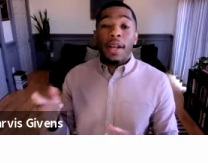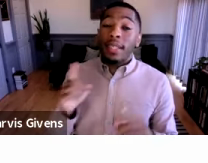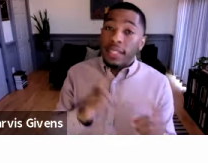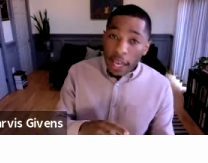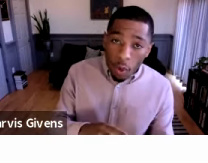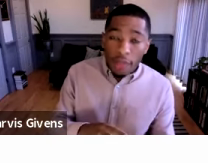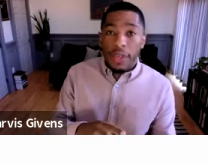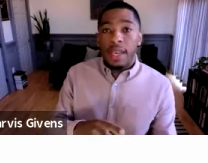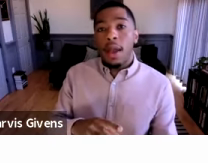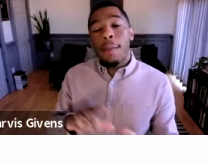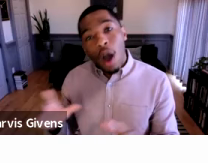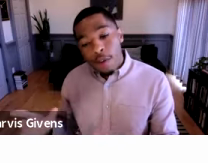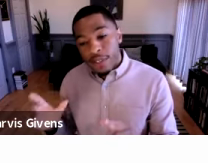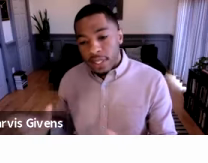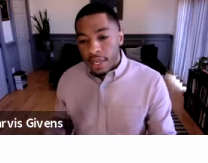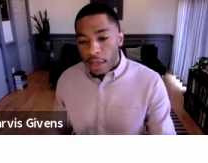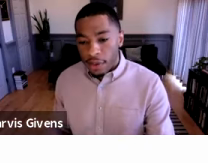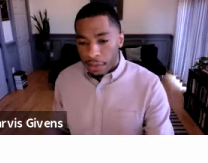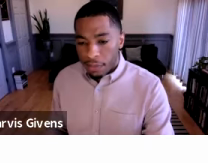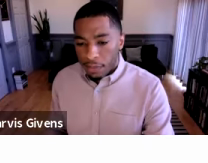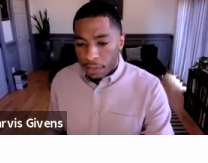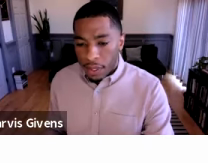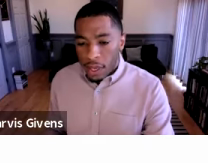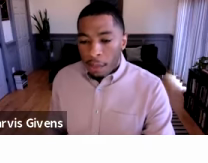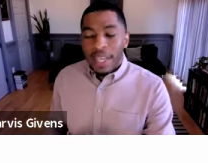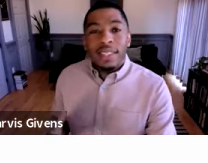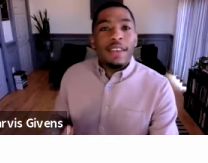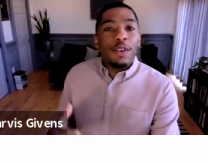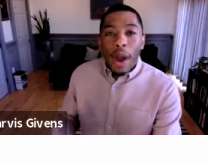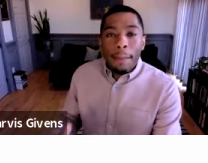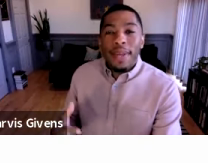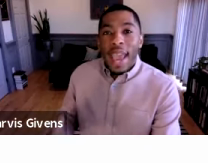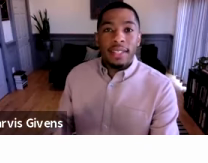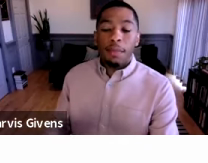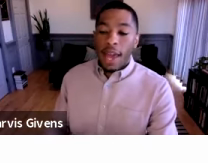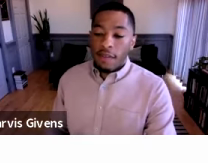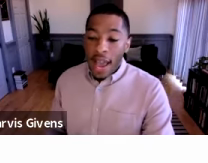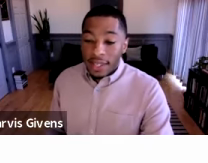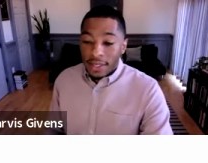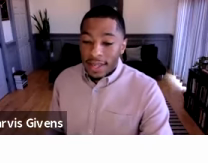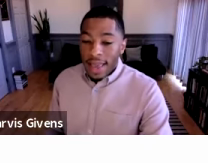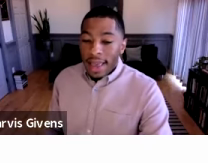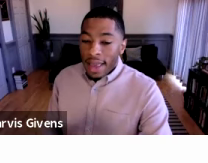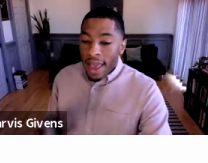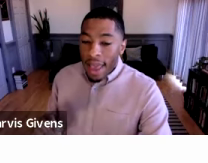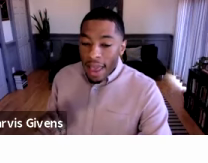Black Americans said one thing, but often did another. Because given rampant anti-Black